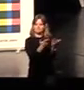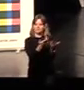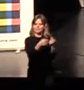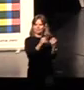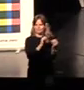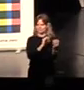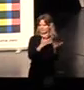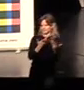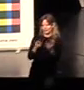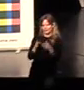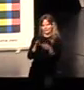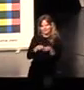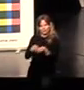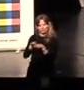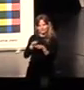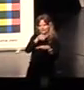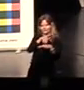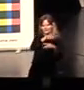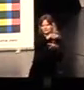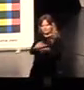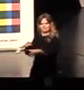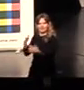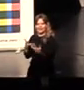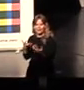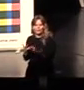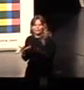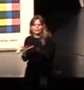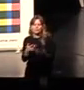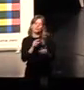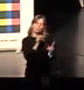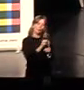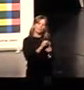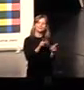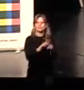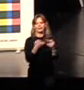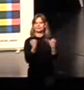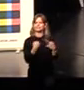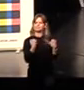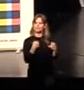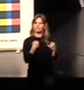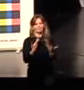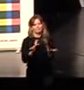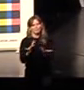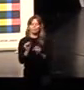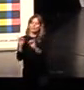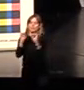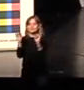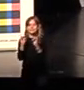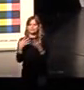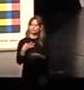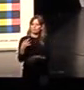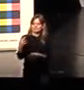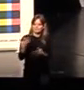democratie' code zo populism als de simpel of de crysis of representative democracy